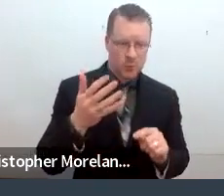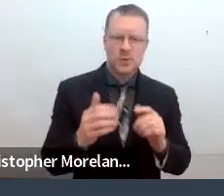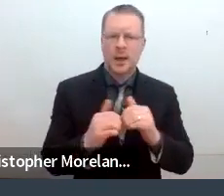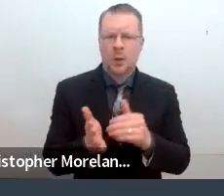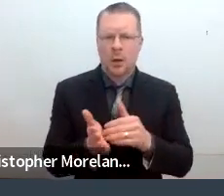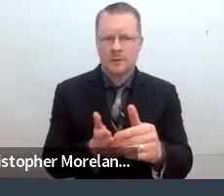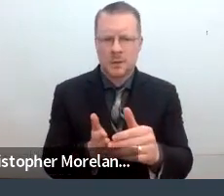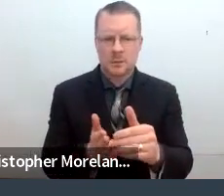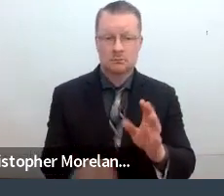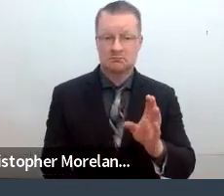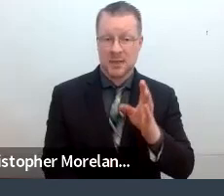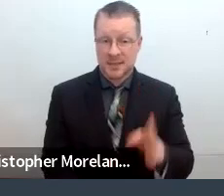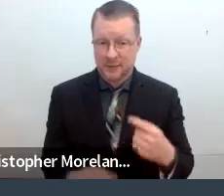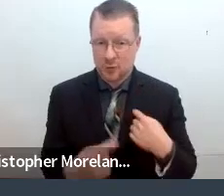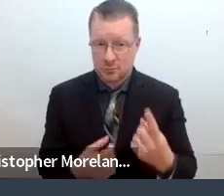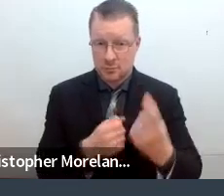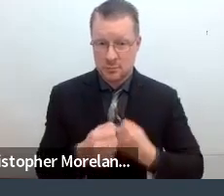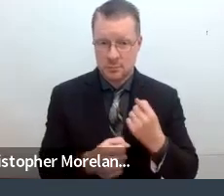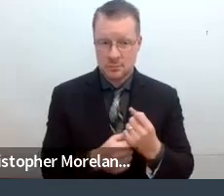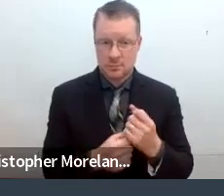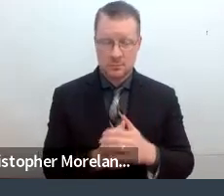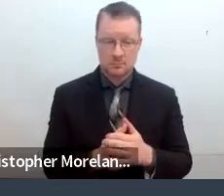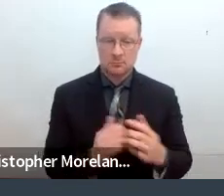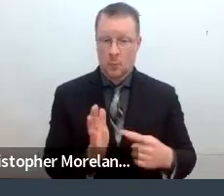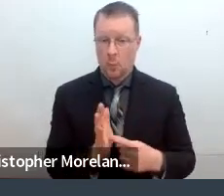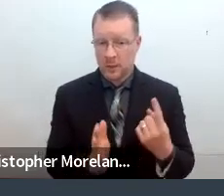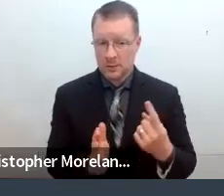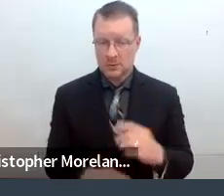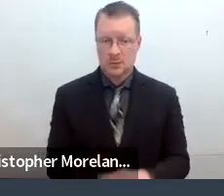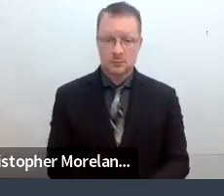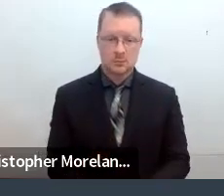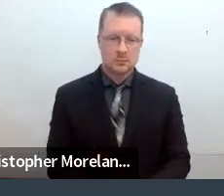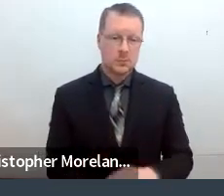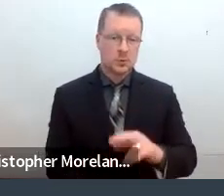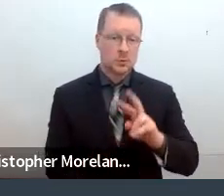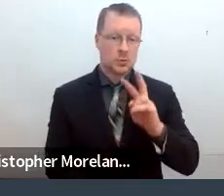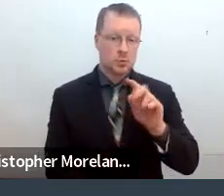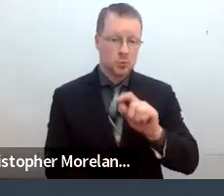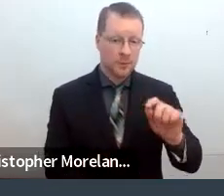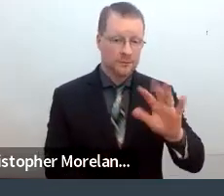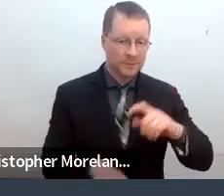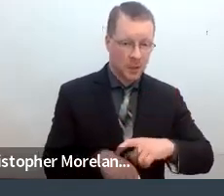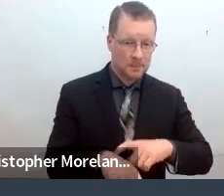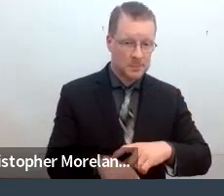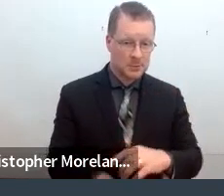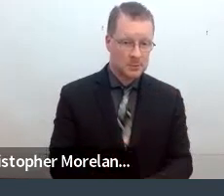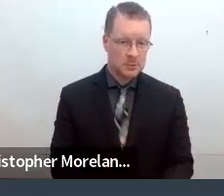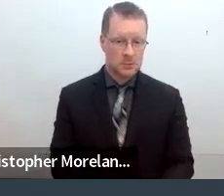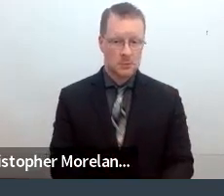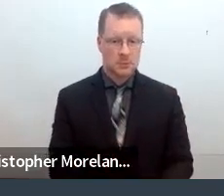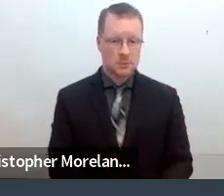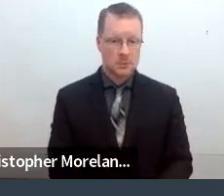We also asked about each of those in terms of how often they had experienced them within the past year.